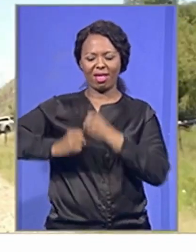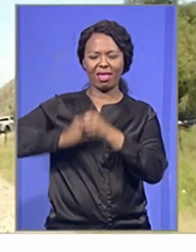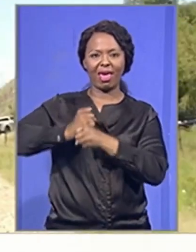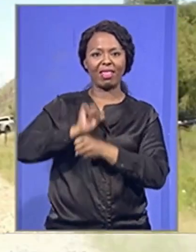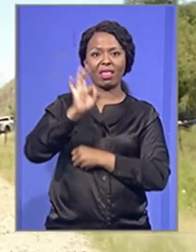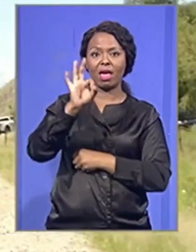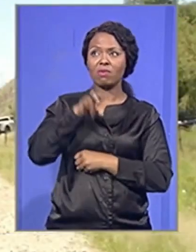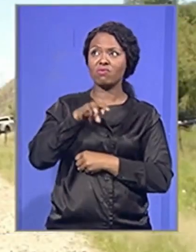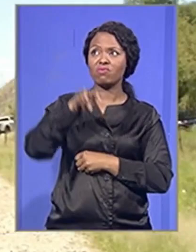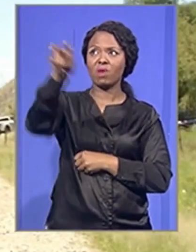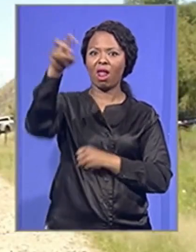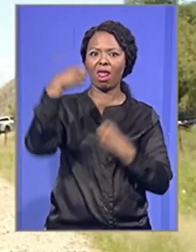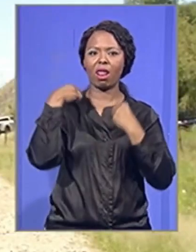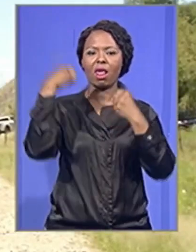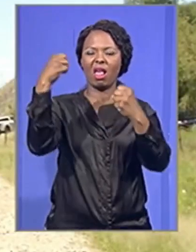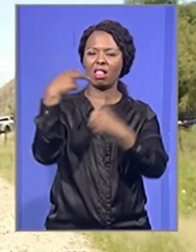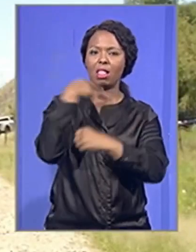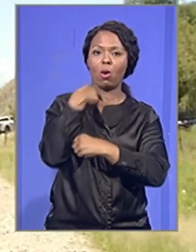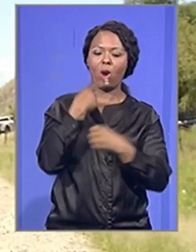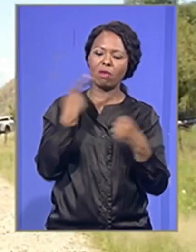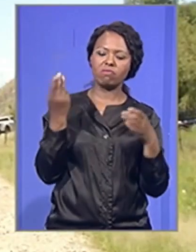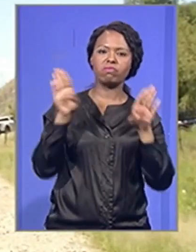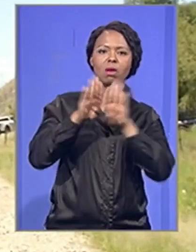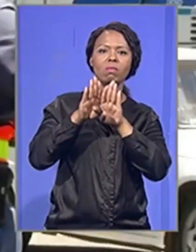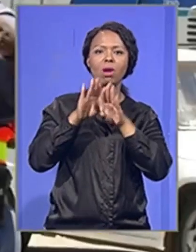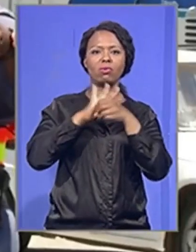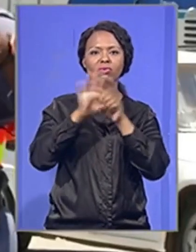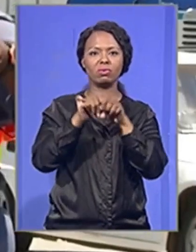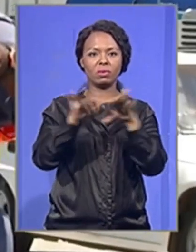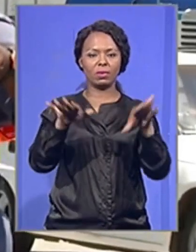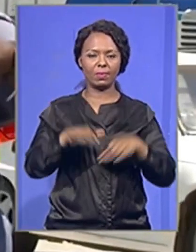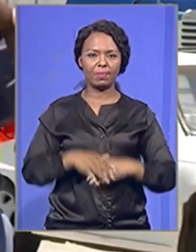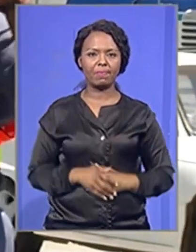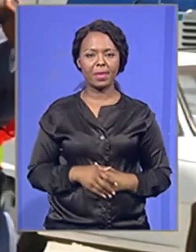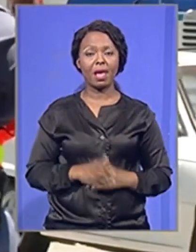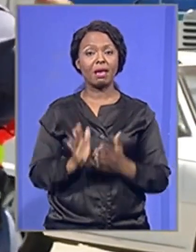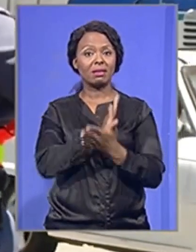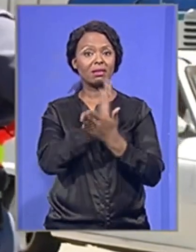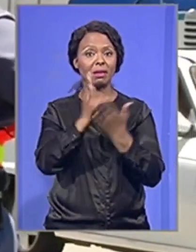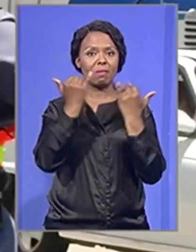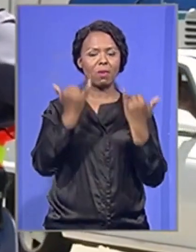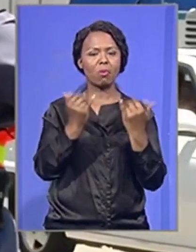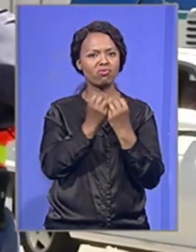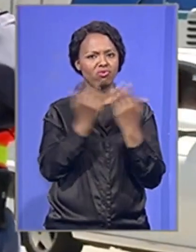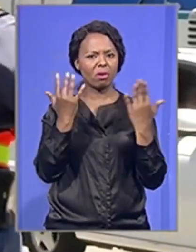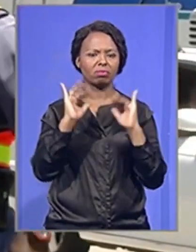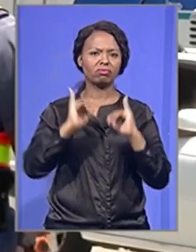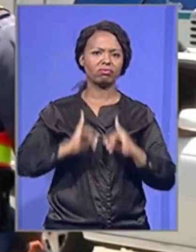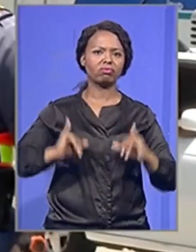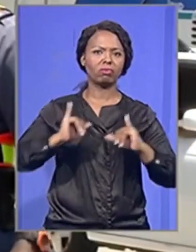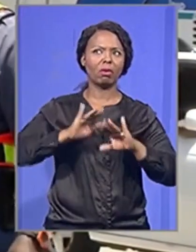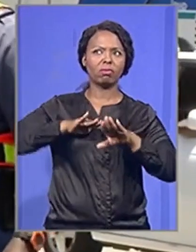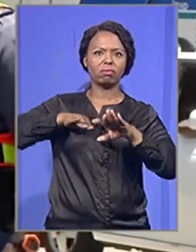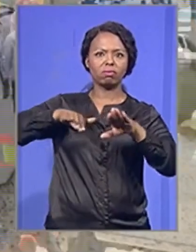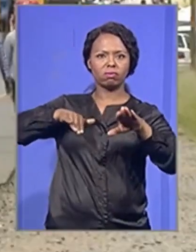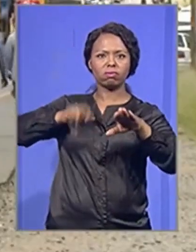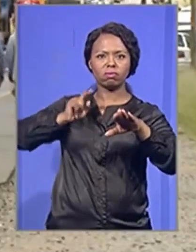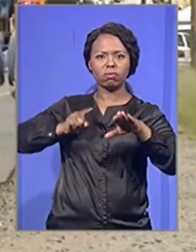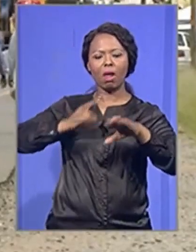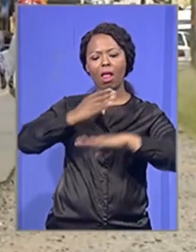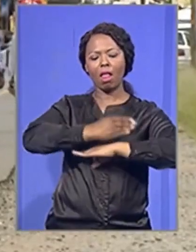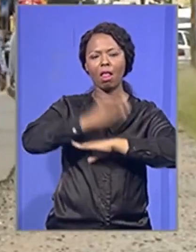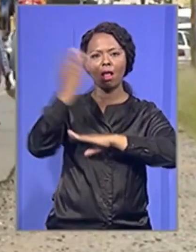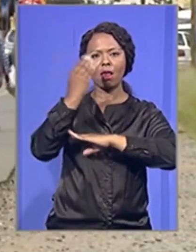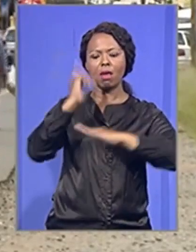sa ye gae ka lebaka la go phulega ga leuba leo. Ba bangwe sa le ge ba letile mo go tshelela ka mošola